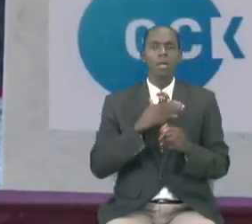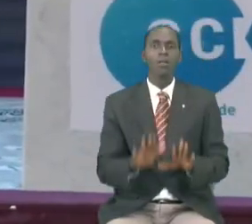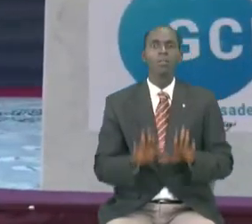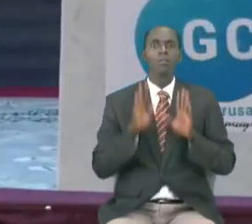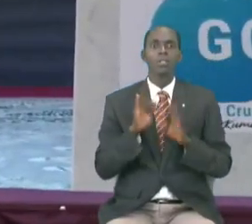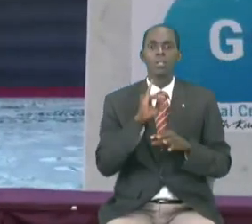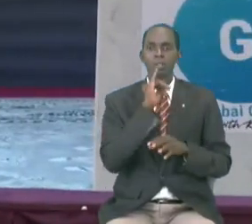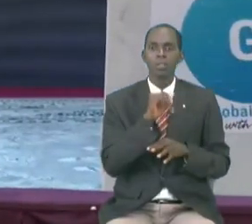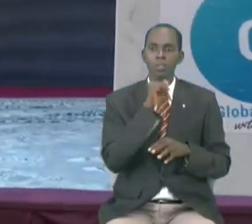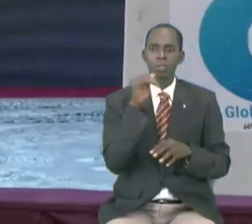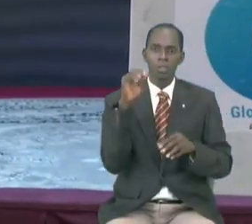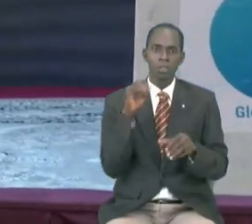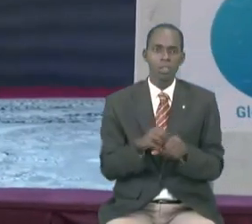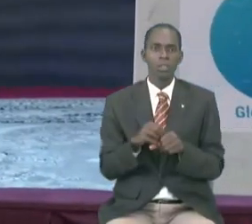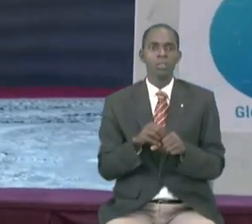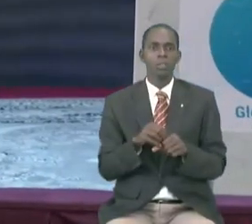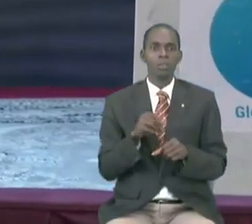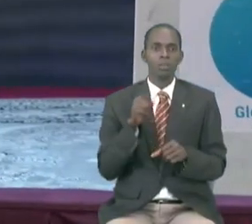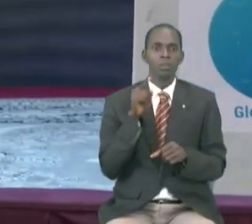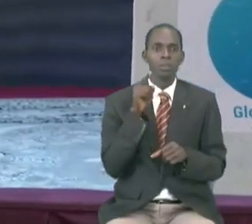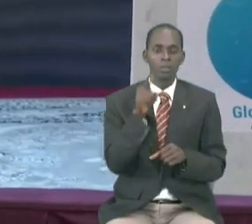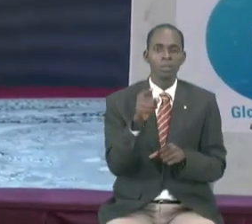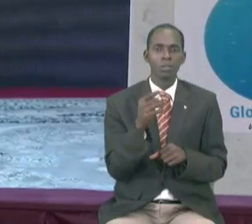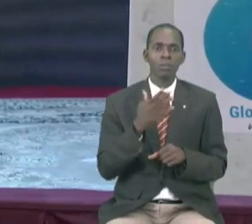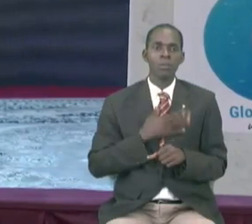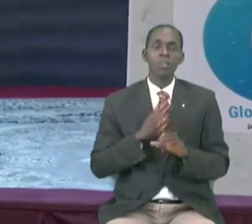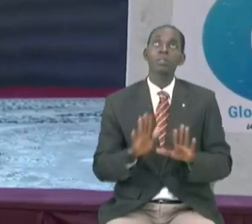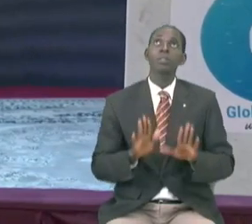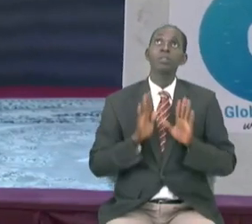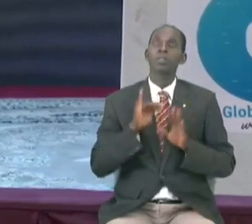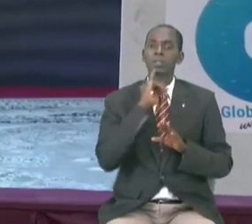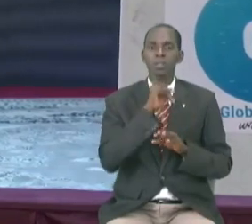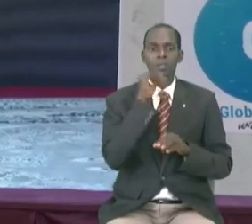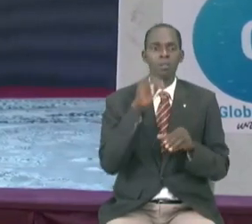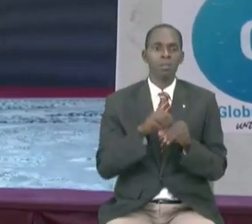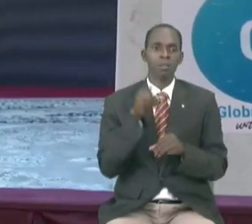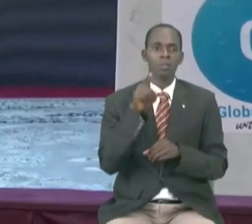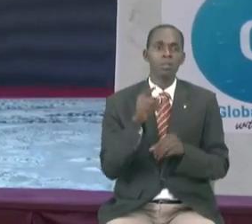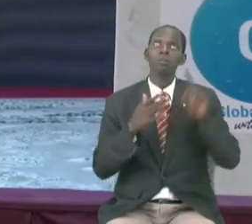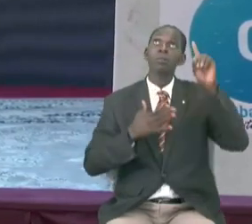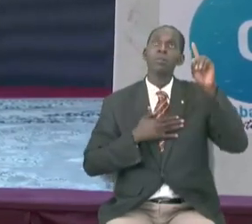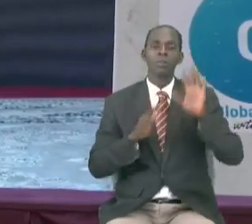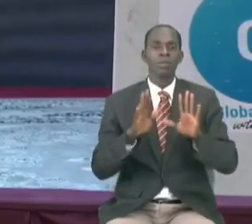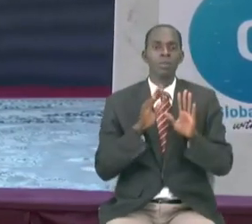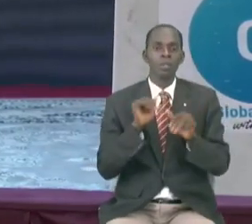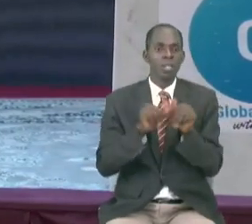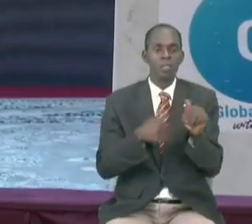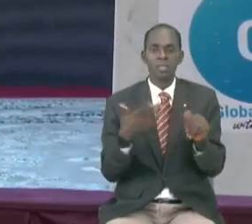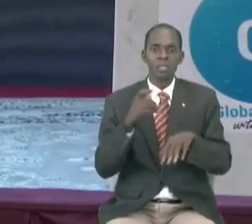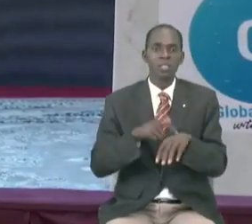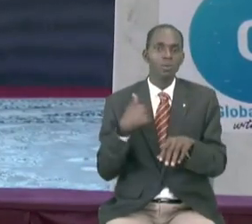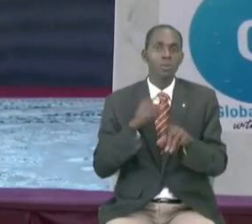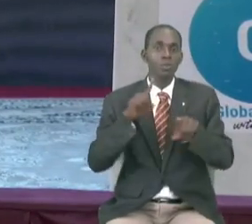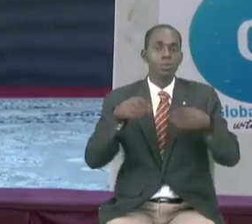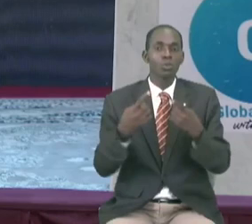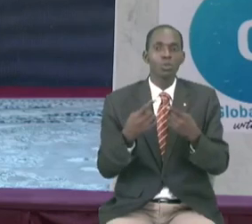go on the errand and the journey of self-will, it means we don't fear